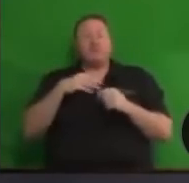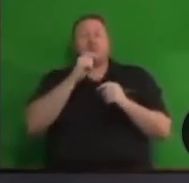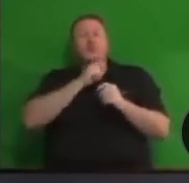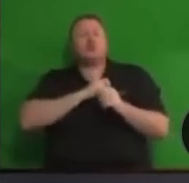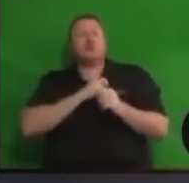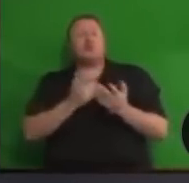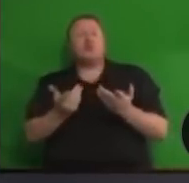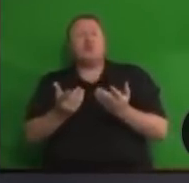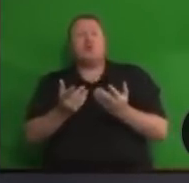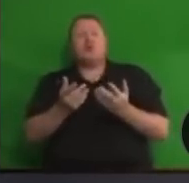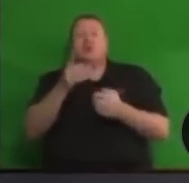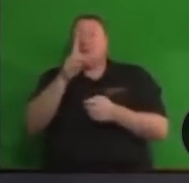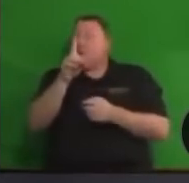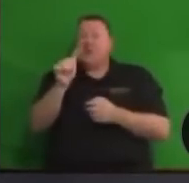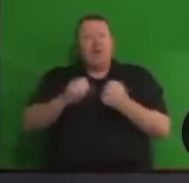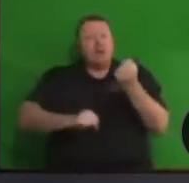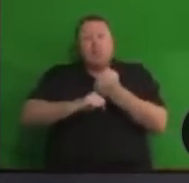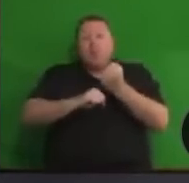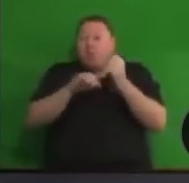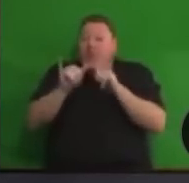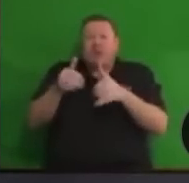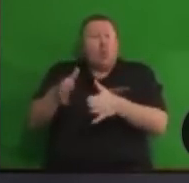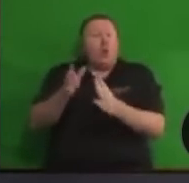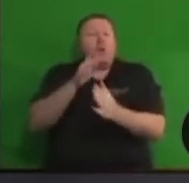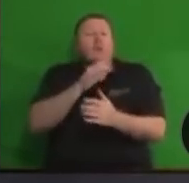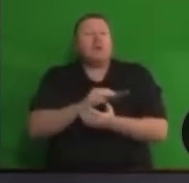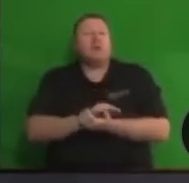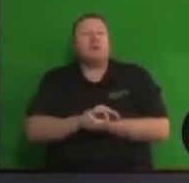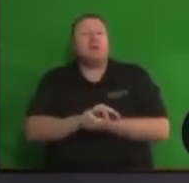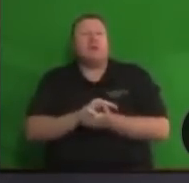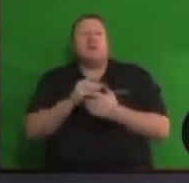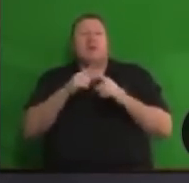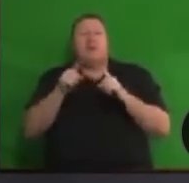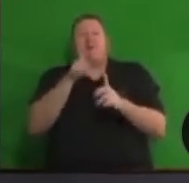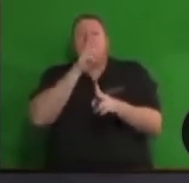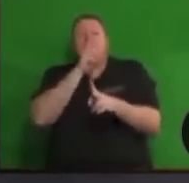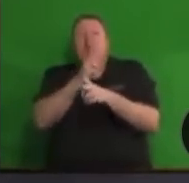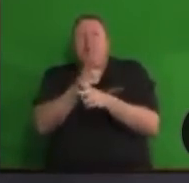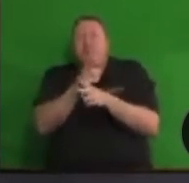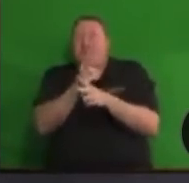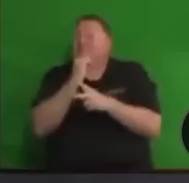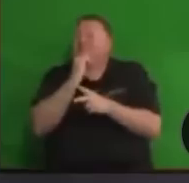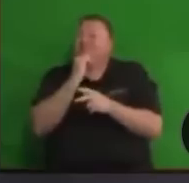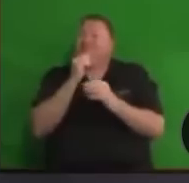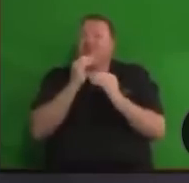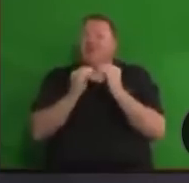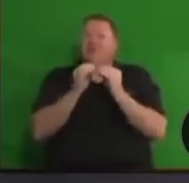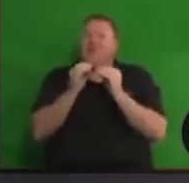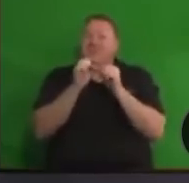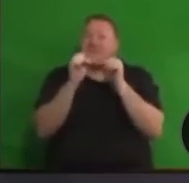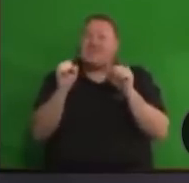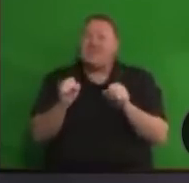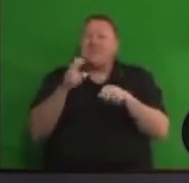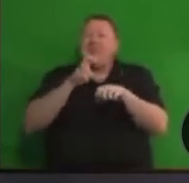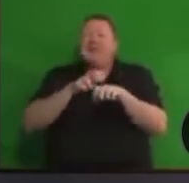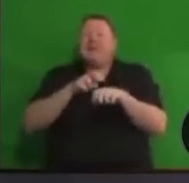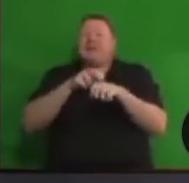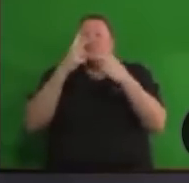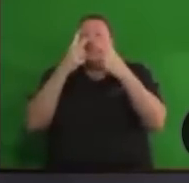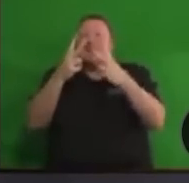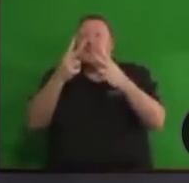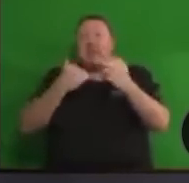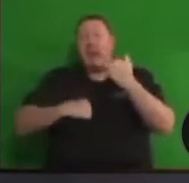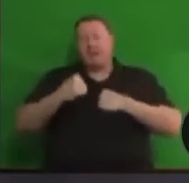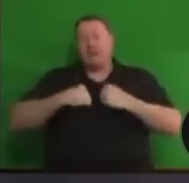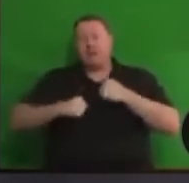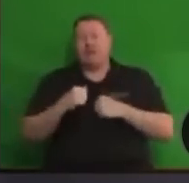Democratic Alliance support these measures. But the promises alone won't fix our water system. We need to see